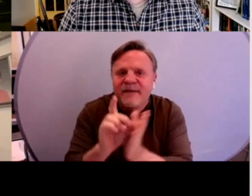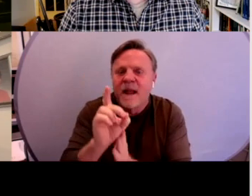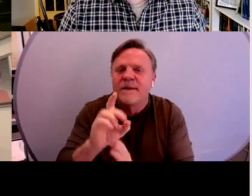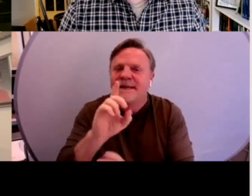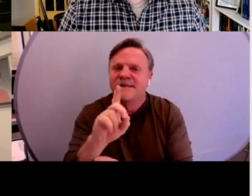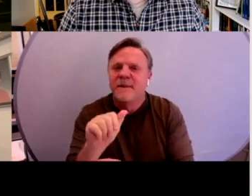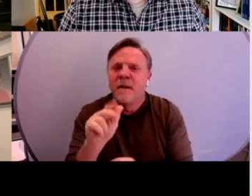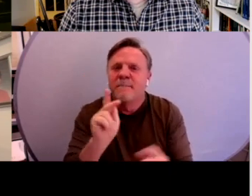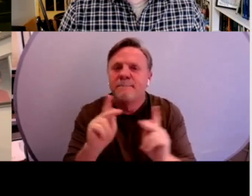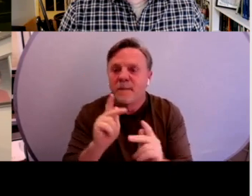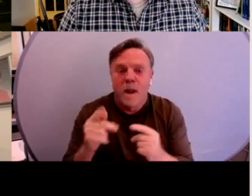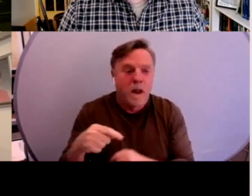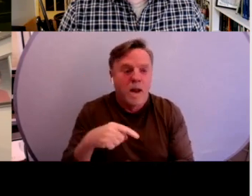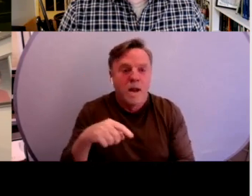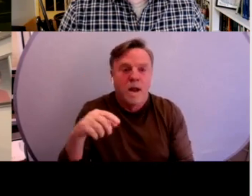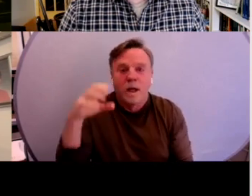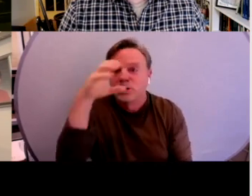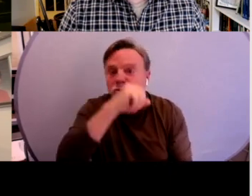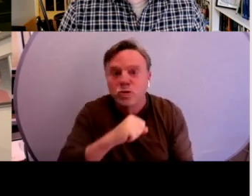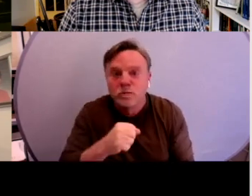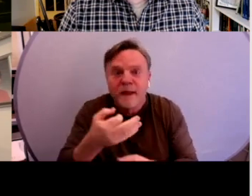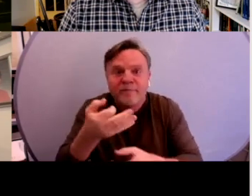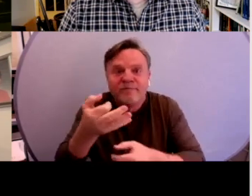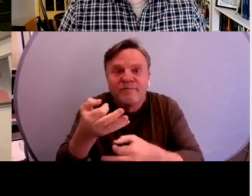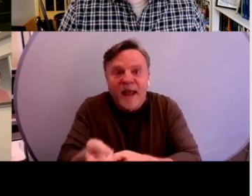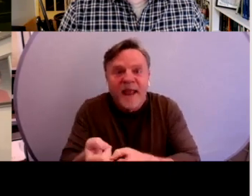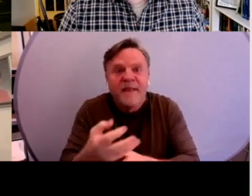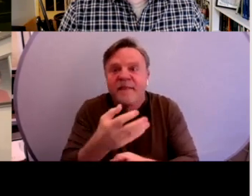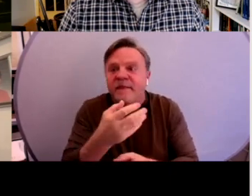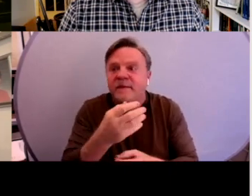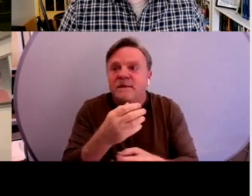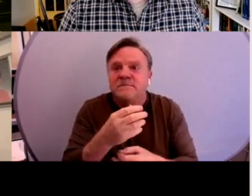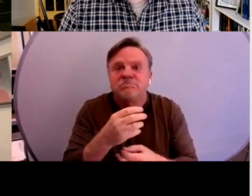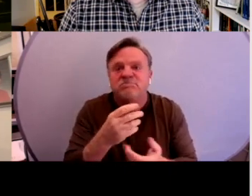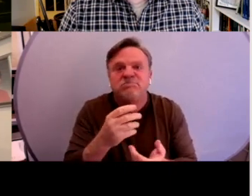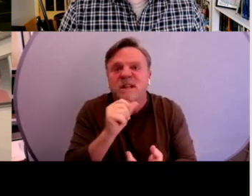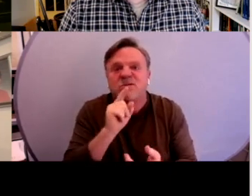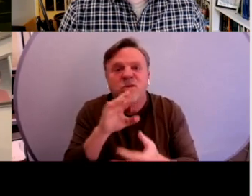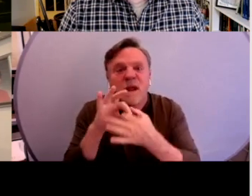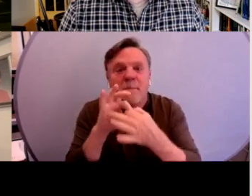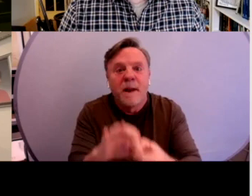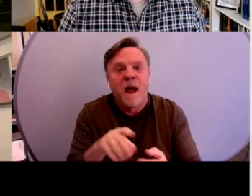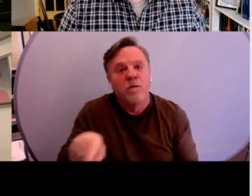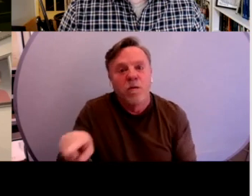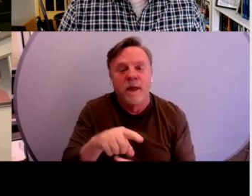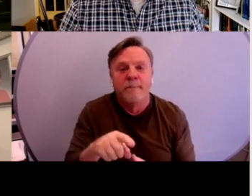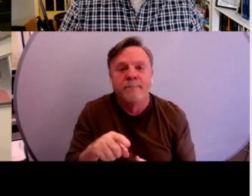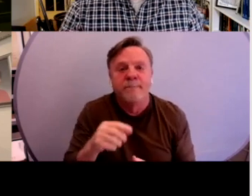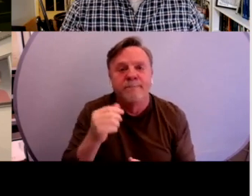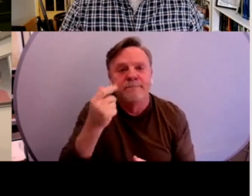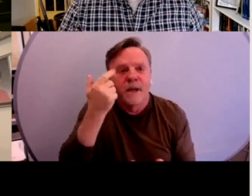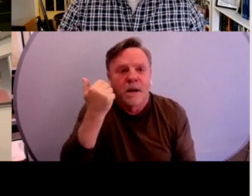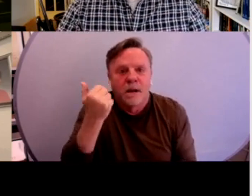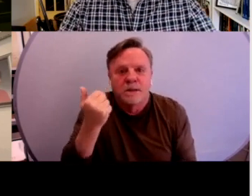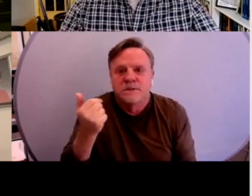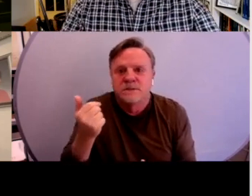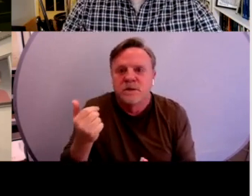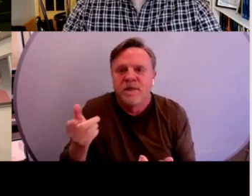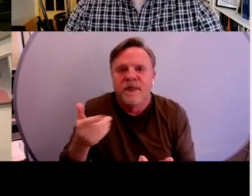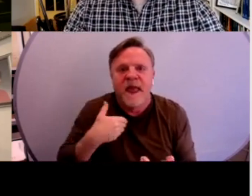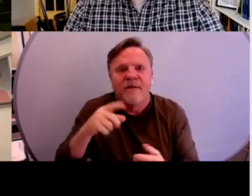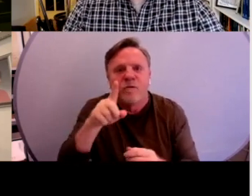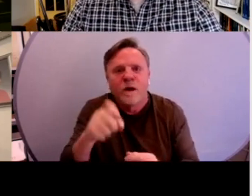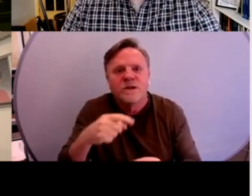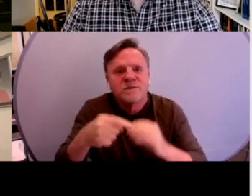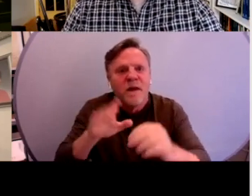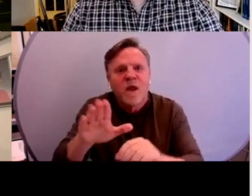people assume that faith doesn't really apply because they have questions about their